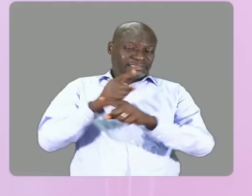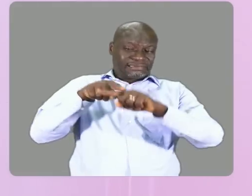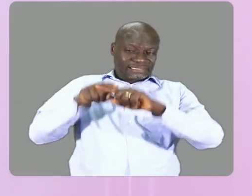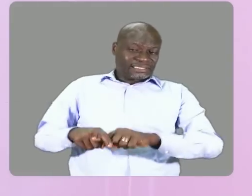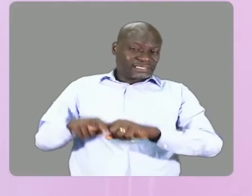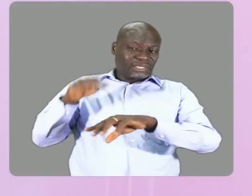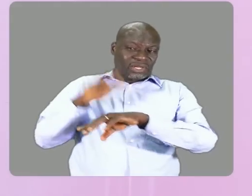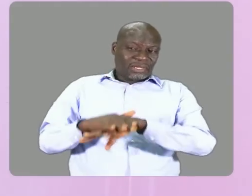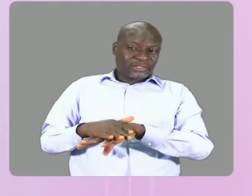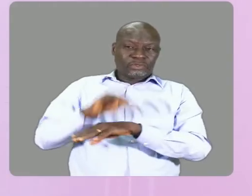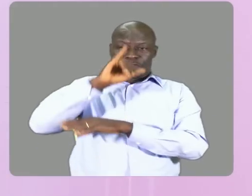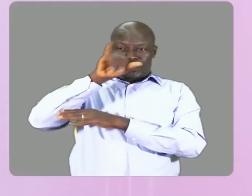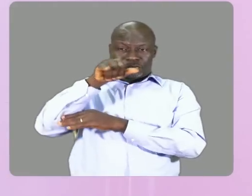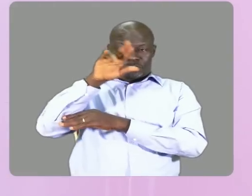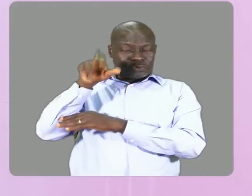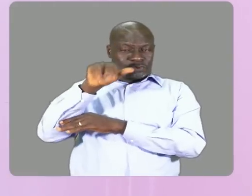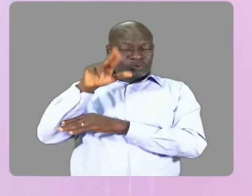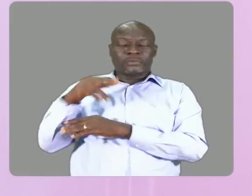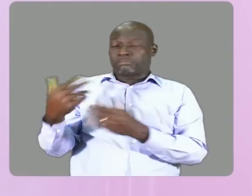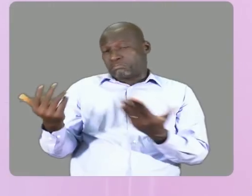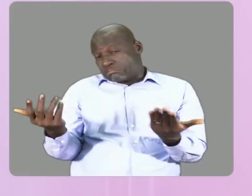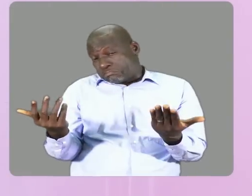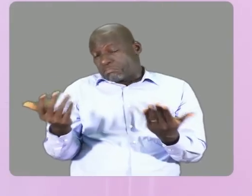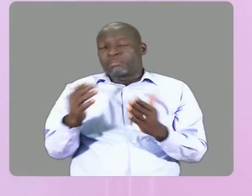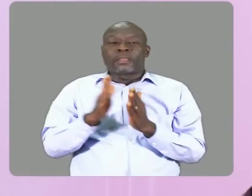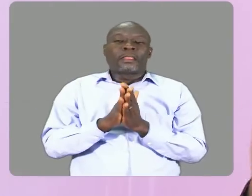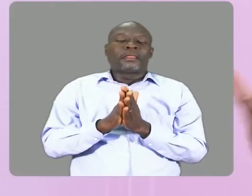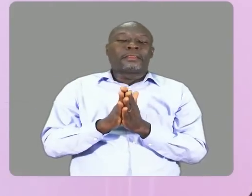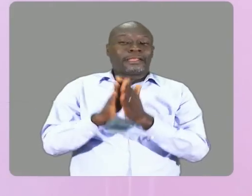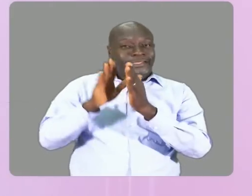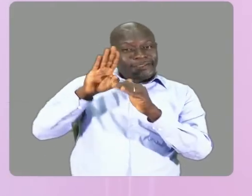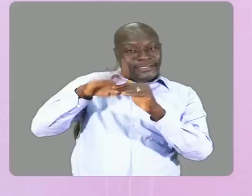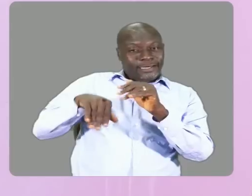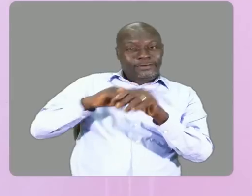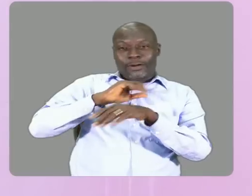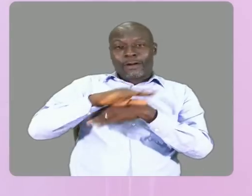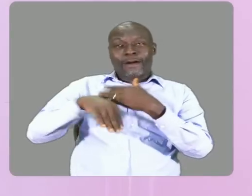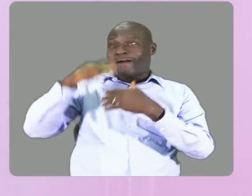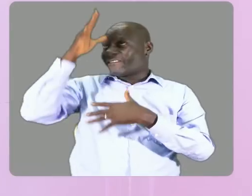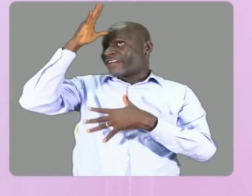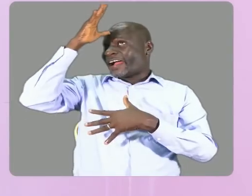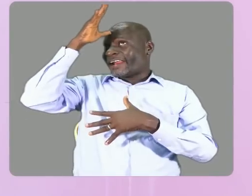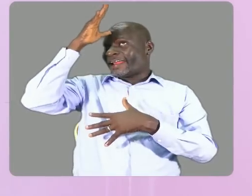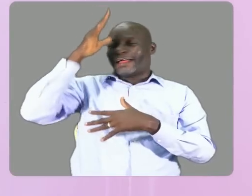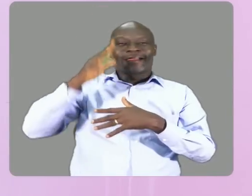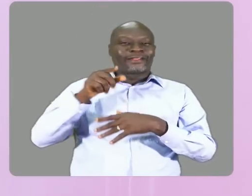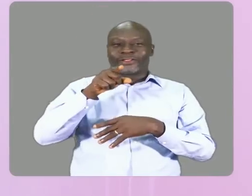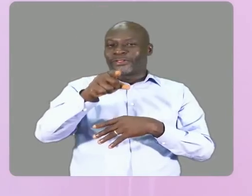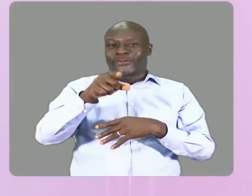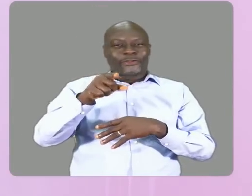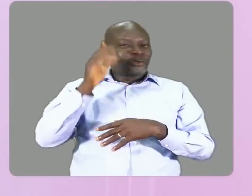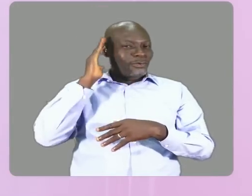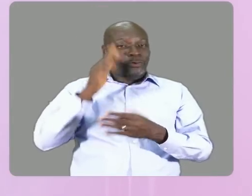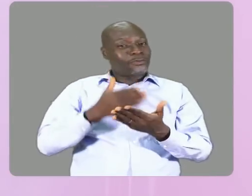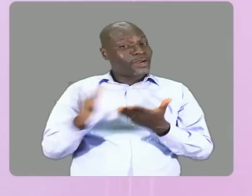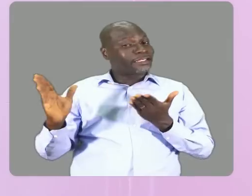ahonhom a ewo wiase ase eche ahonhom nyina agya a oyo onyankopon no a anopai